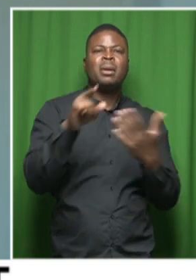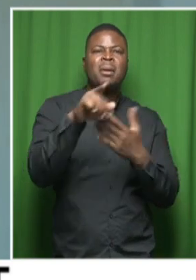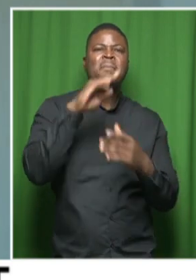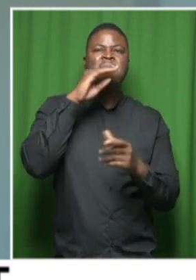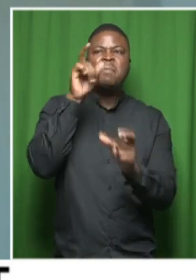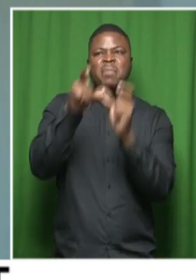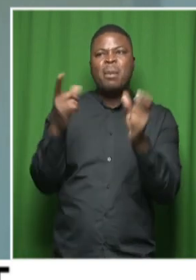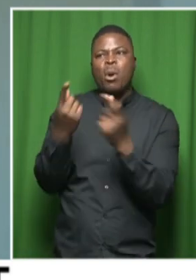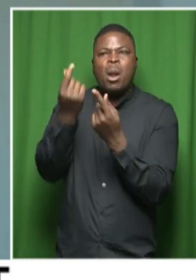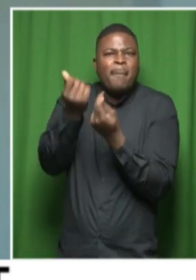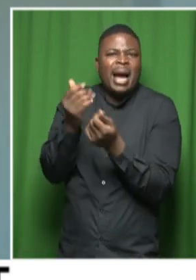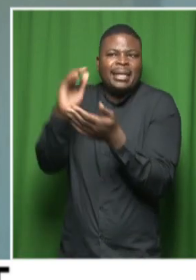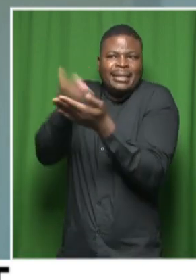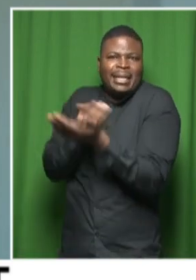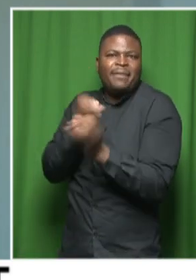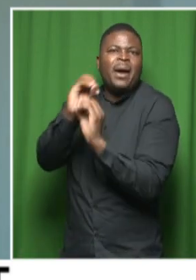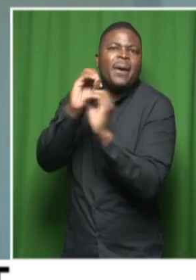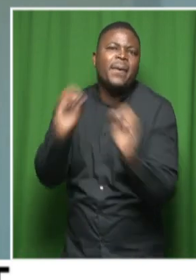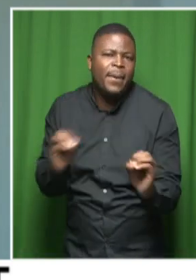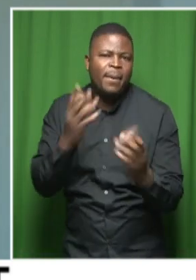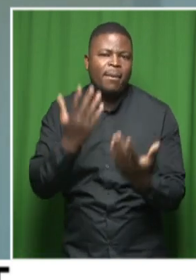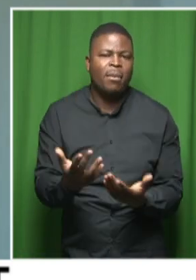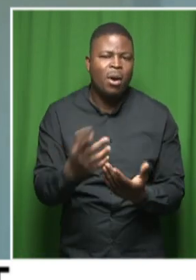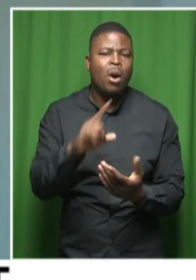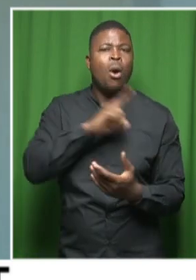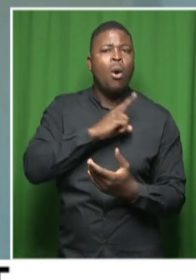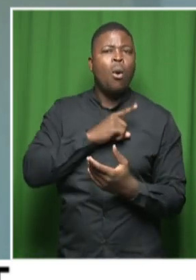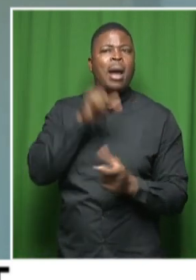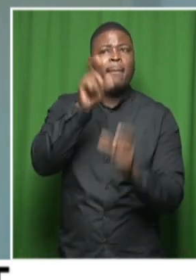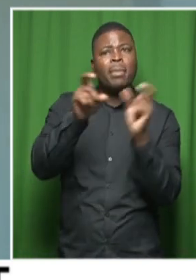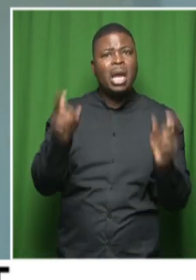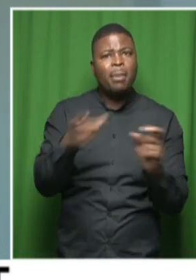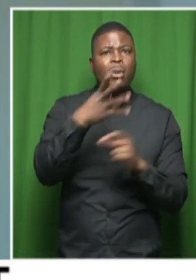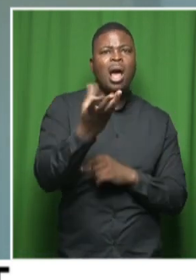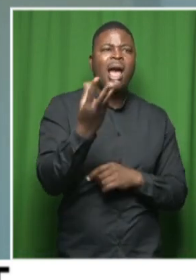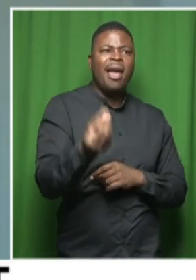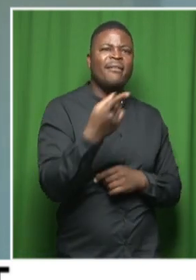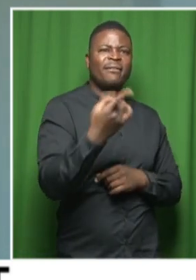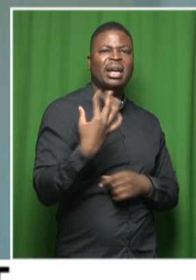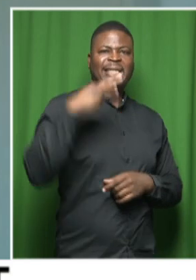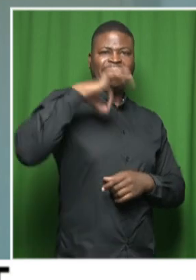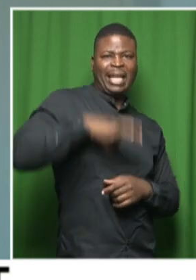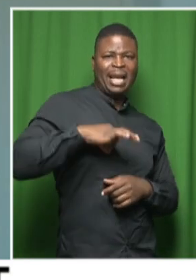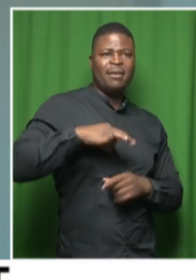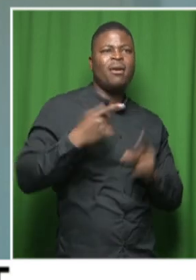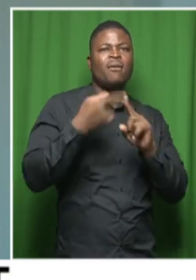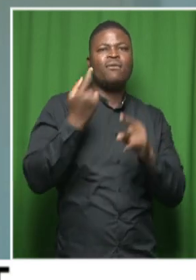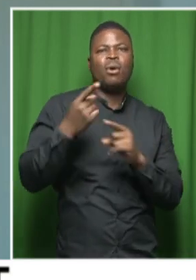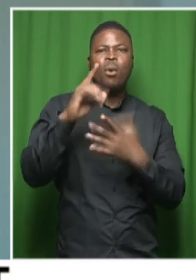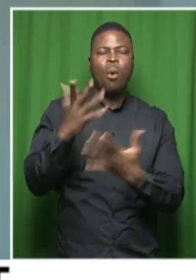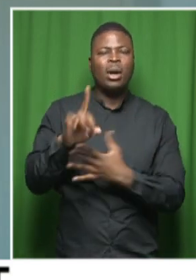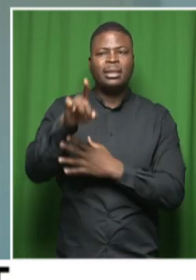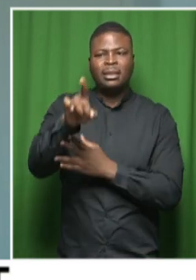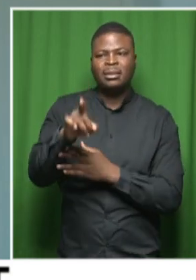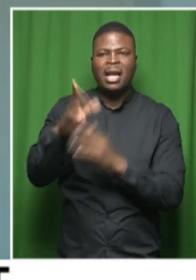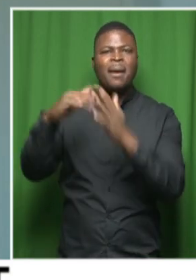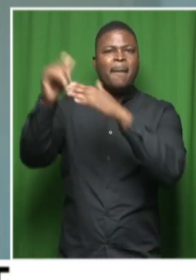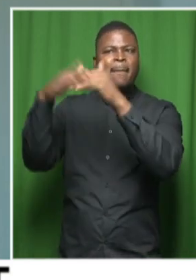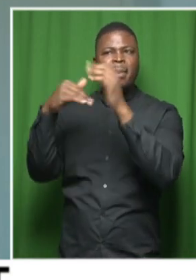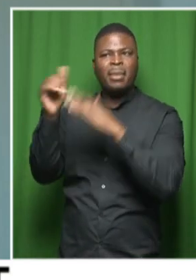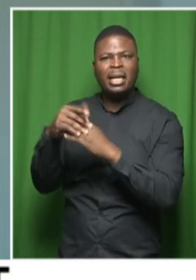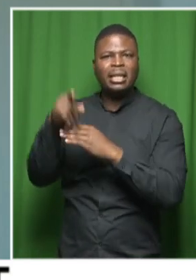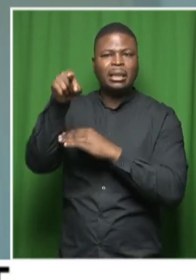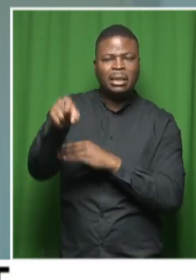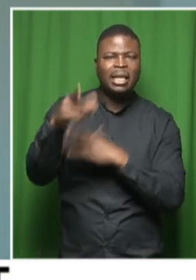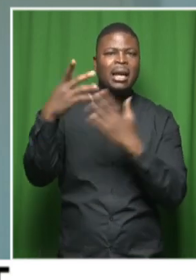grants, because they were earning a decent salary from an infrastructure project. What that means, it's a